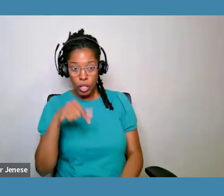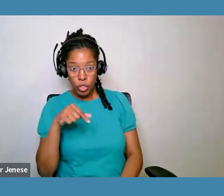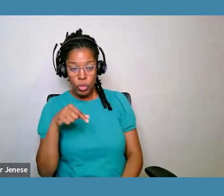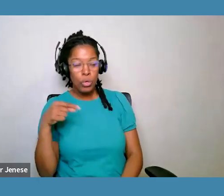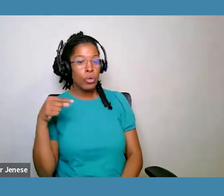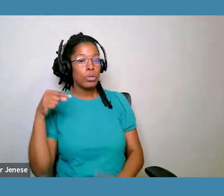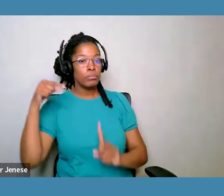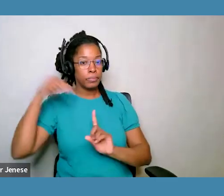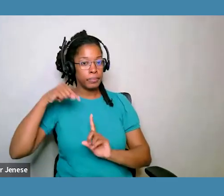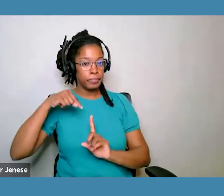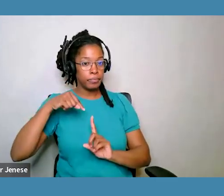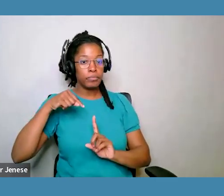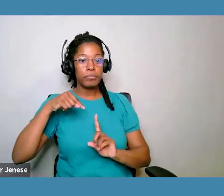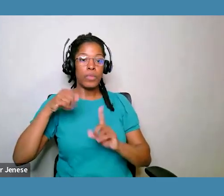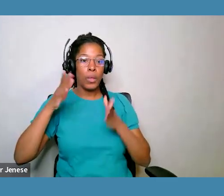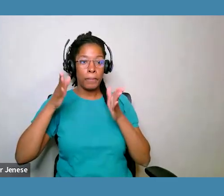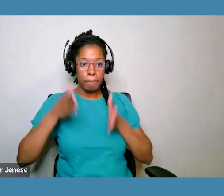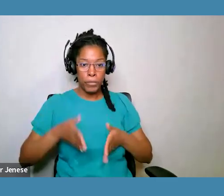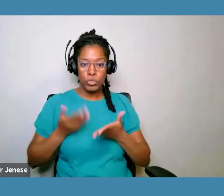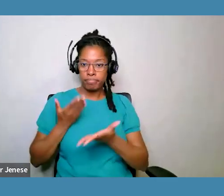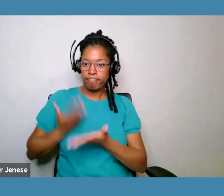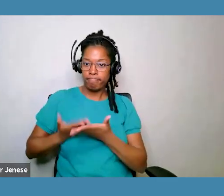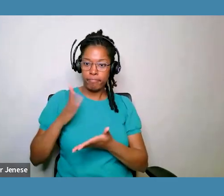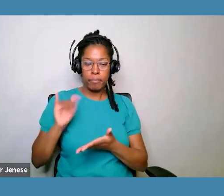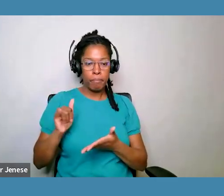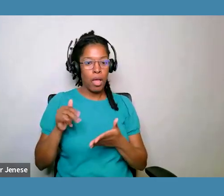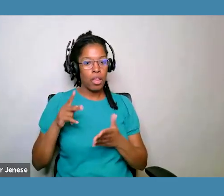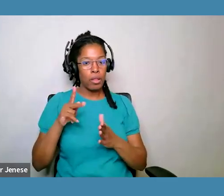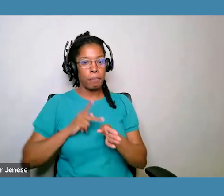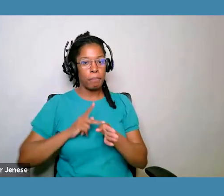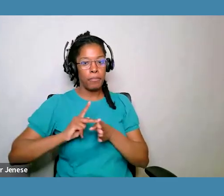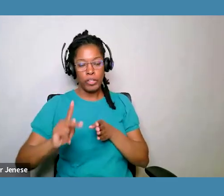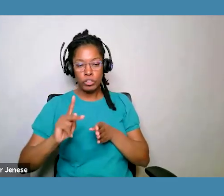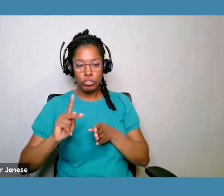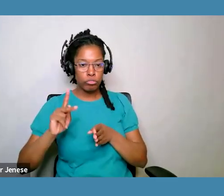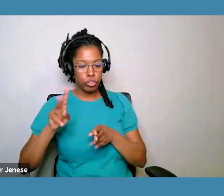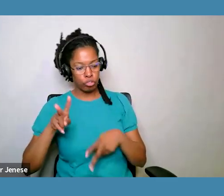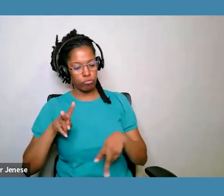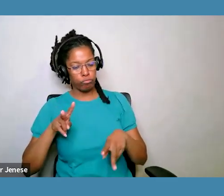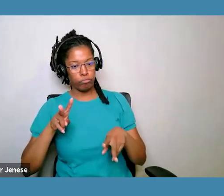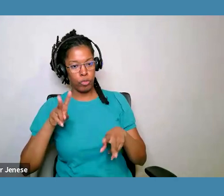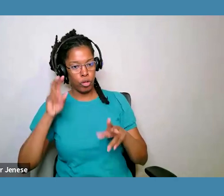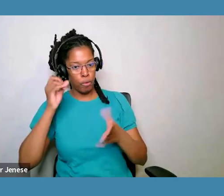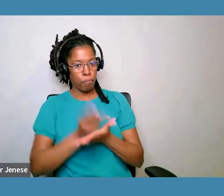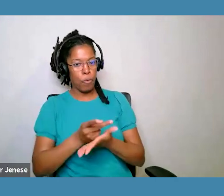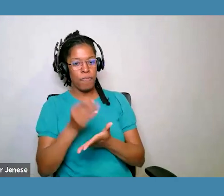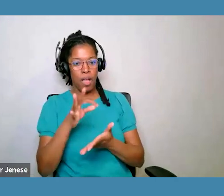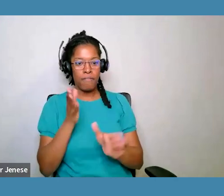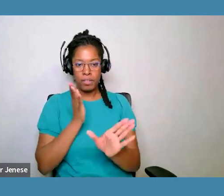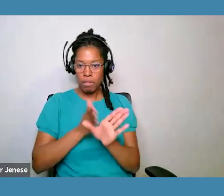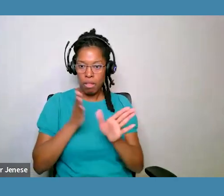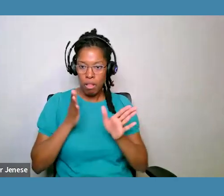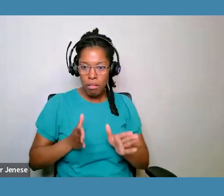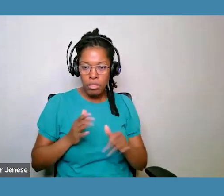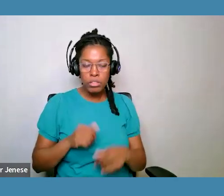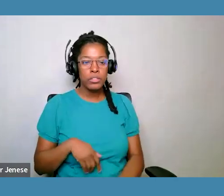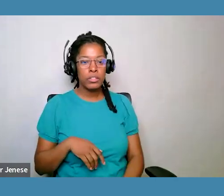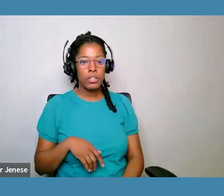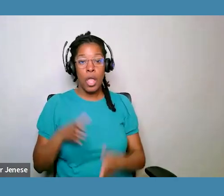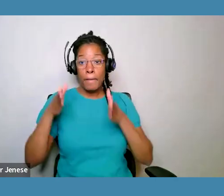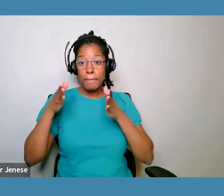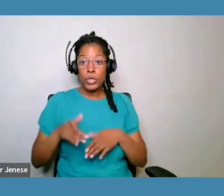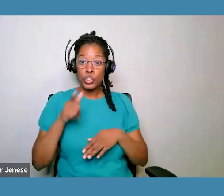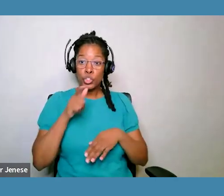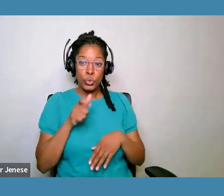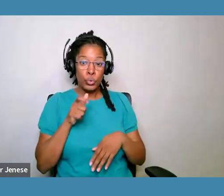looking for something that's validated by the professional judgment of a psychologist, experience working with people who, and please excuse